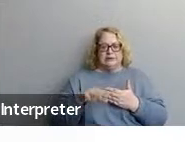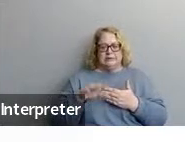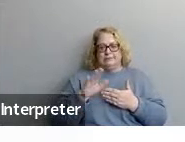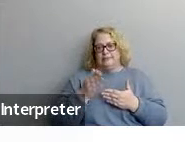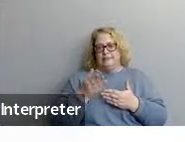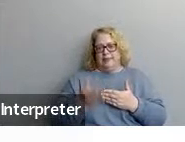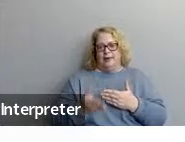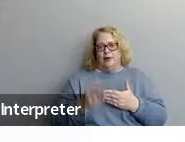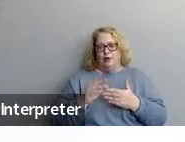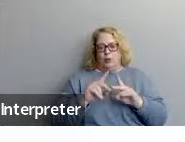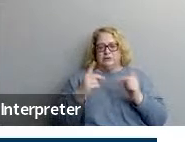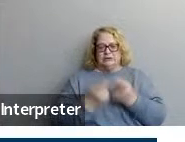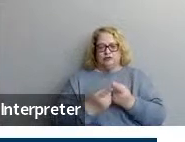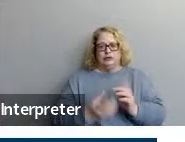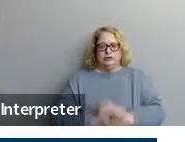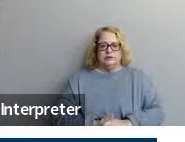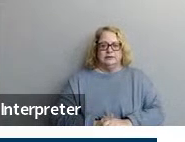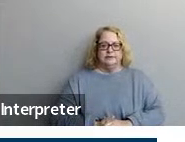districts.